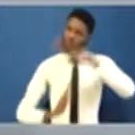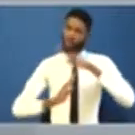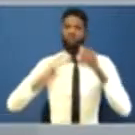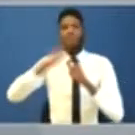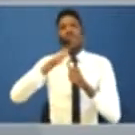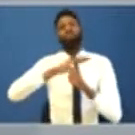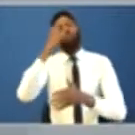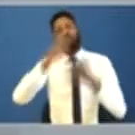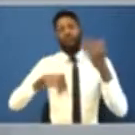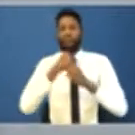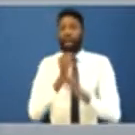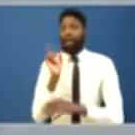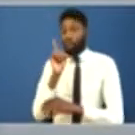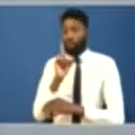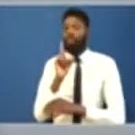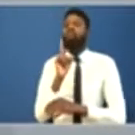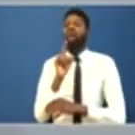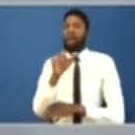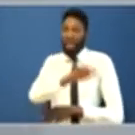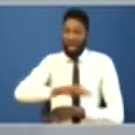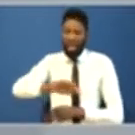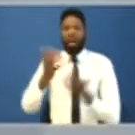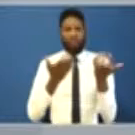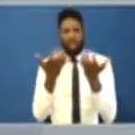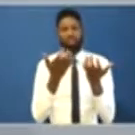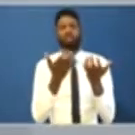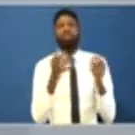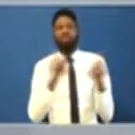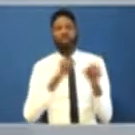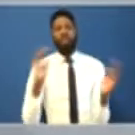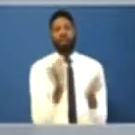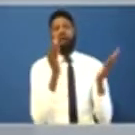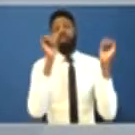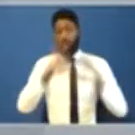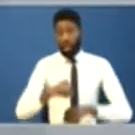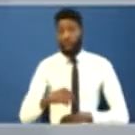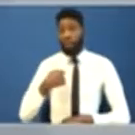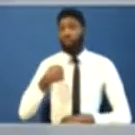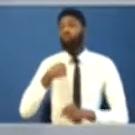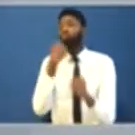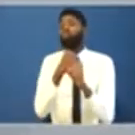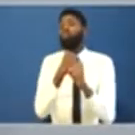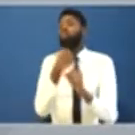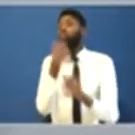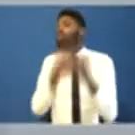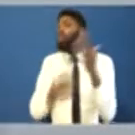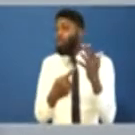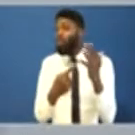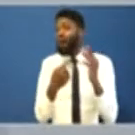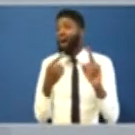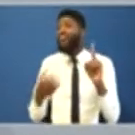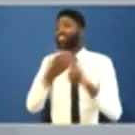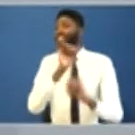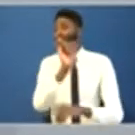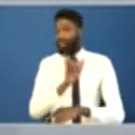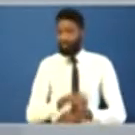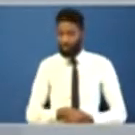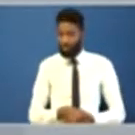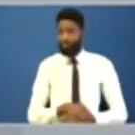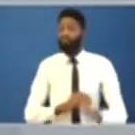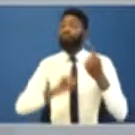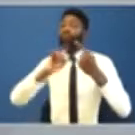nairobi business friendly and one of the things that i want to do to make nairobi business friendly is to splash to